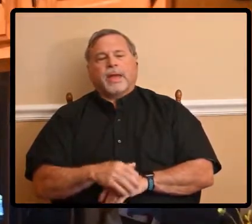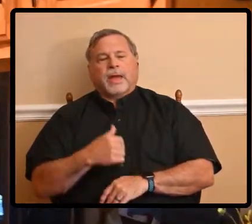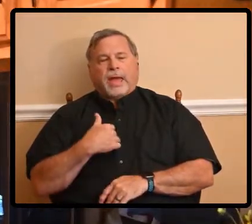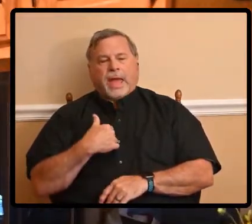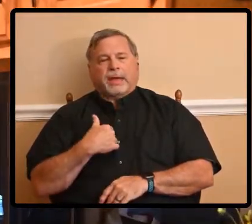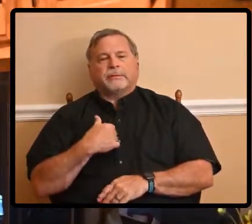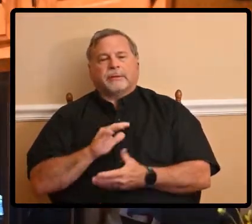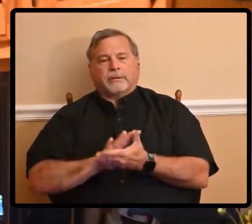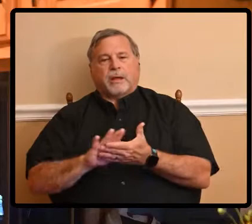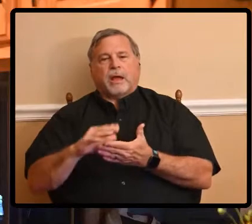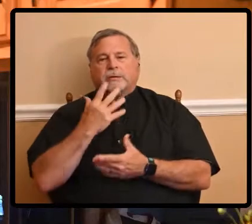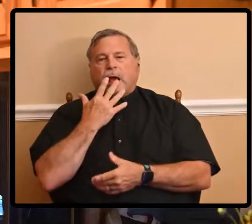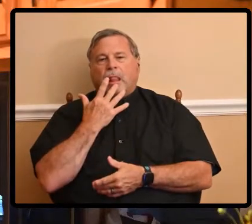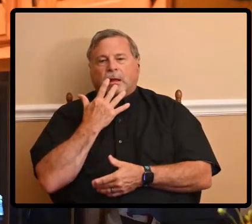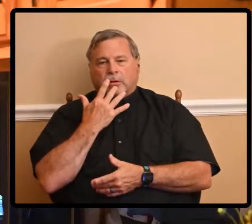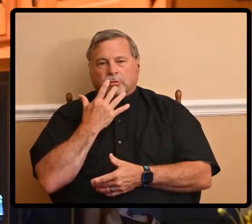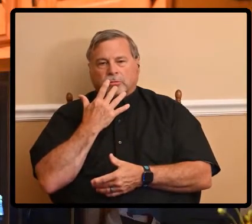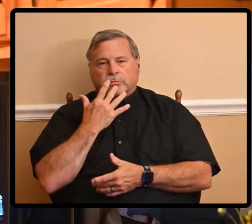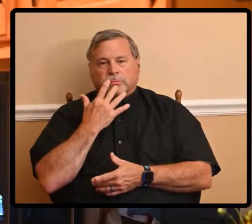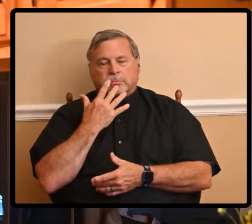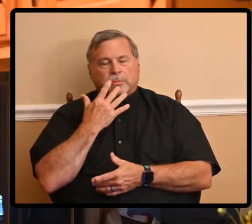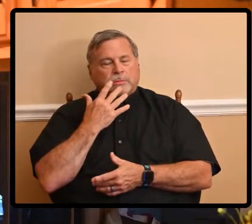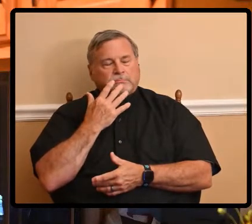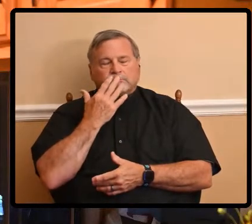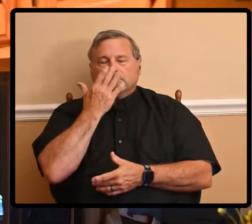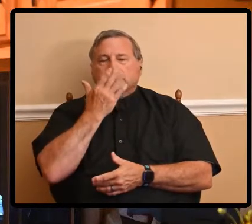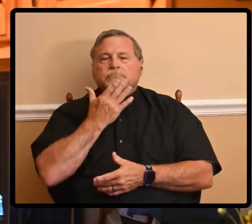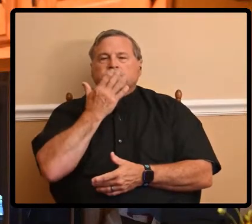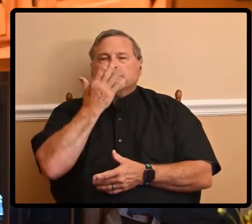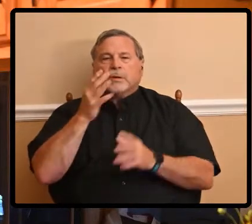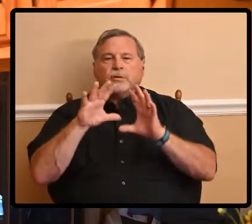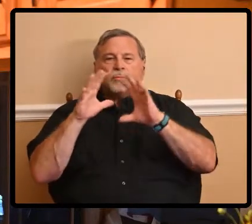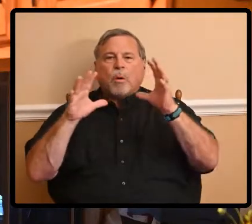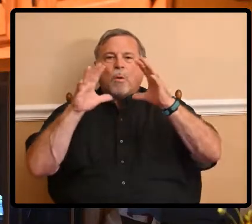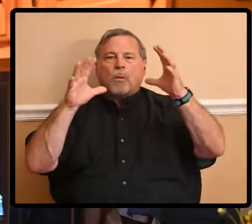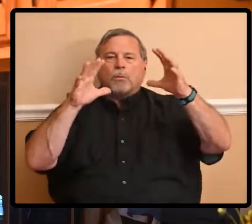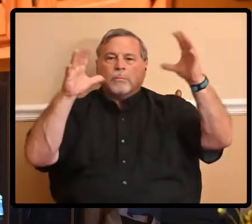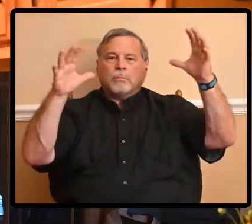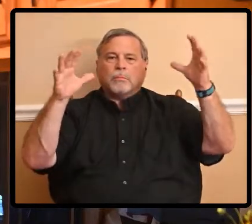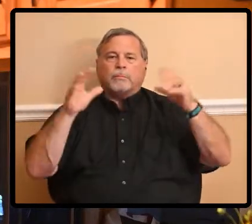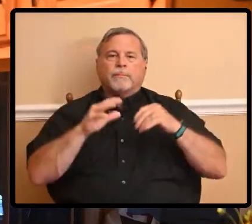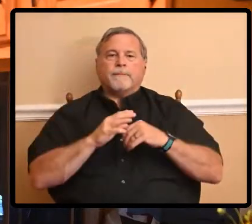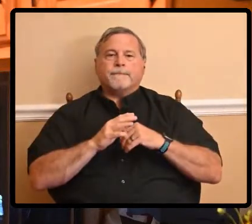It's got a real nice color to it. Excellent smoke.